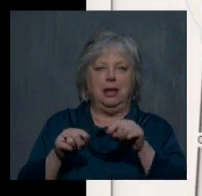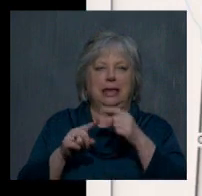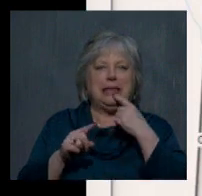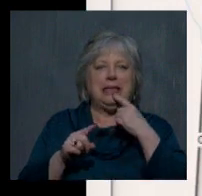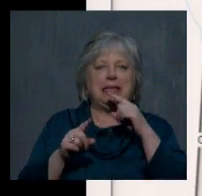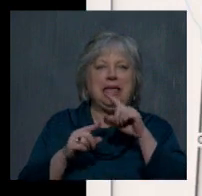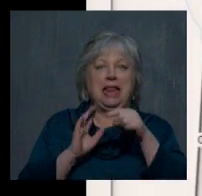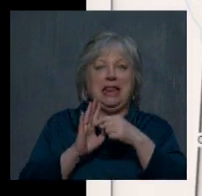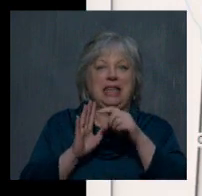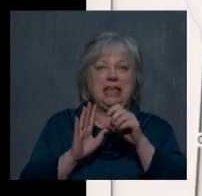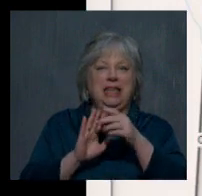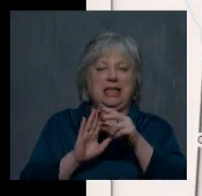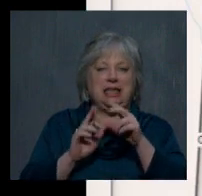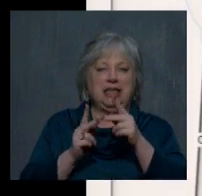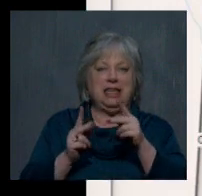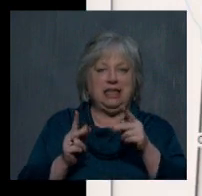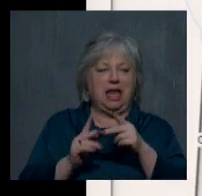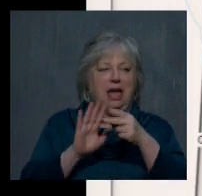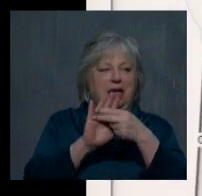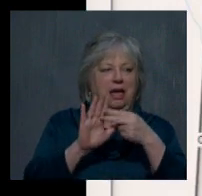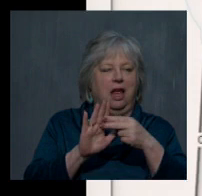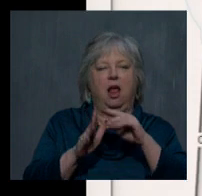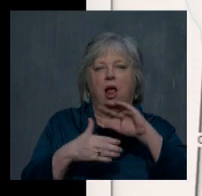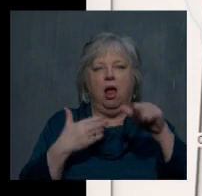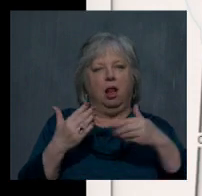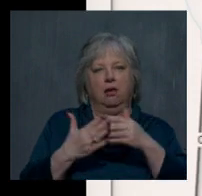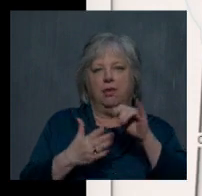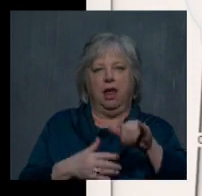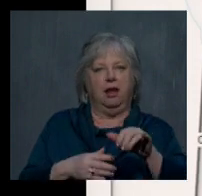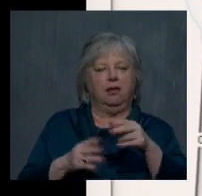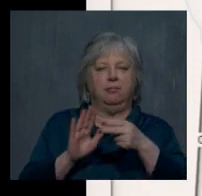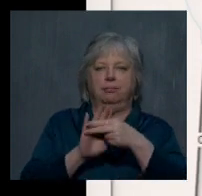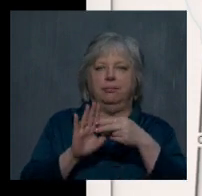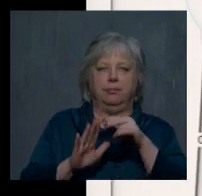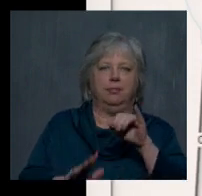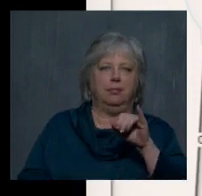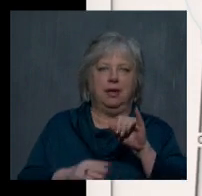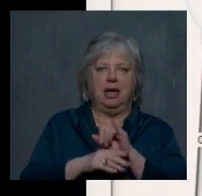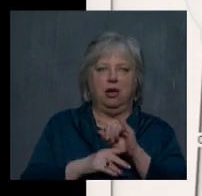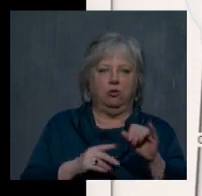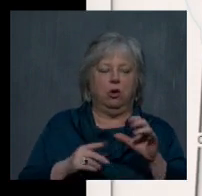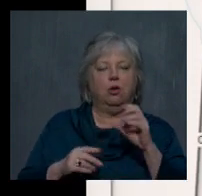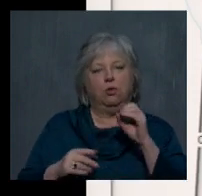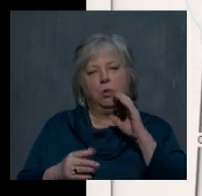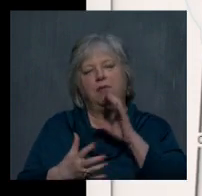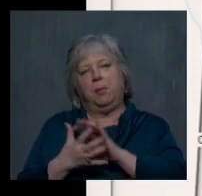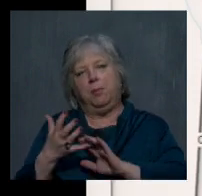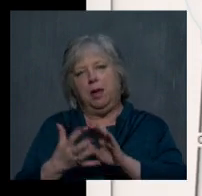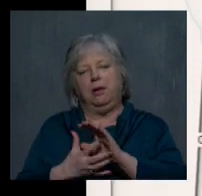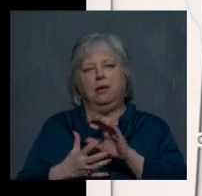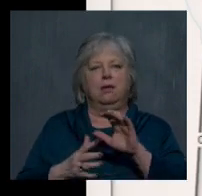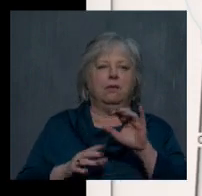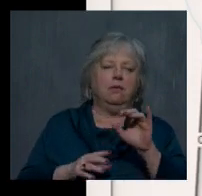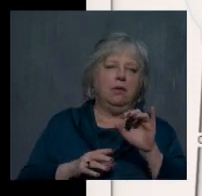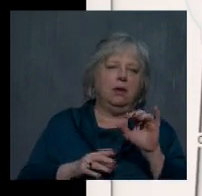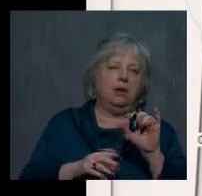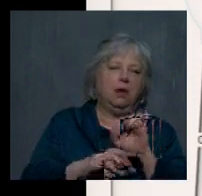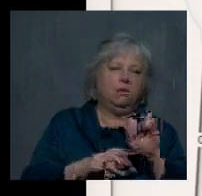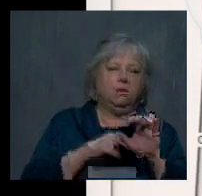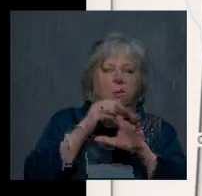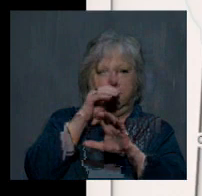area there is all zoned industrial. So, and then we have a mix of commercial C3 and office across the